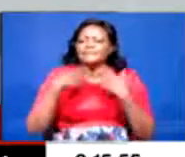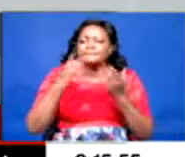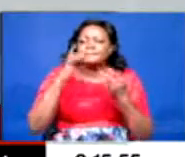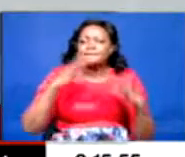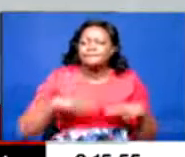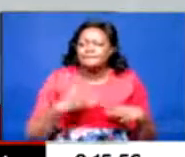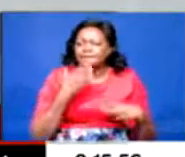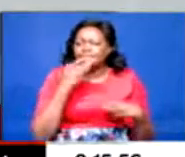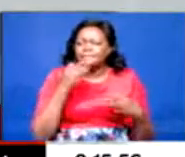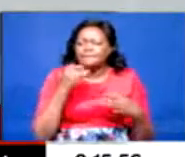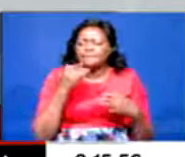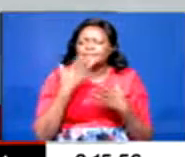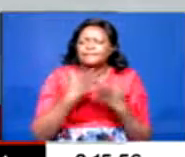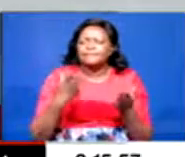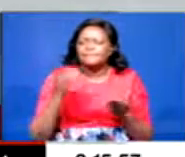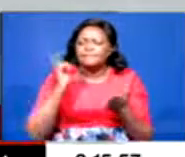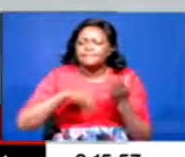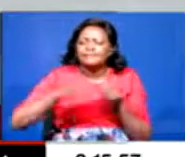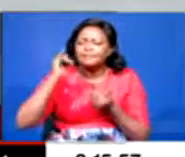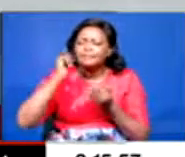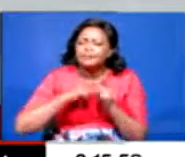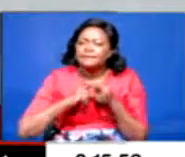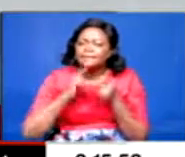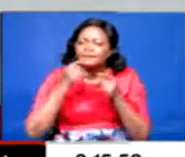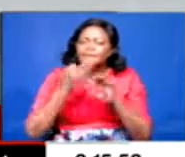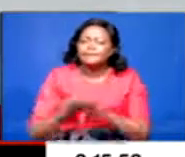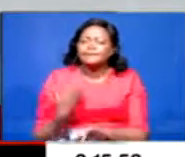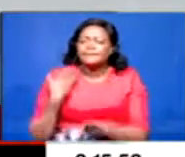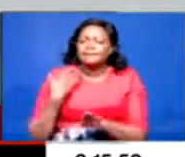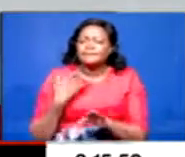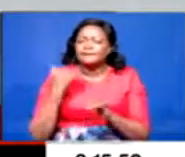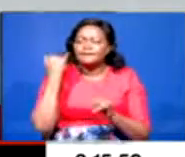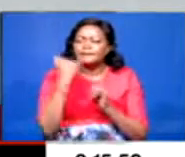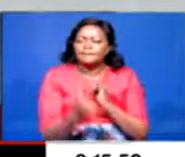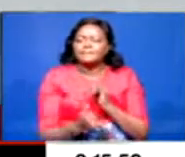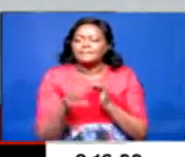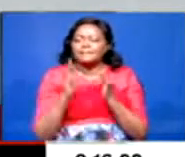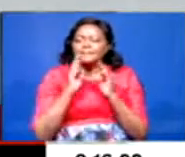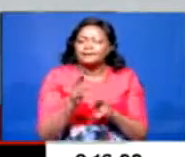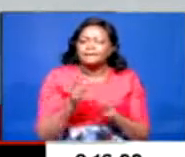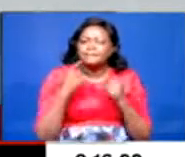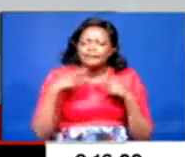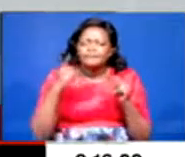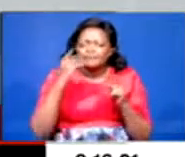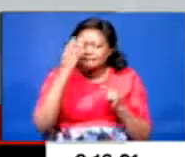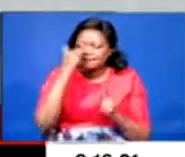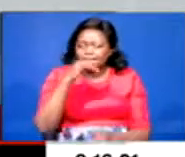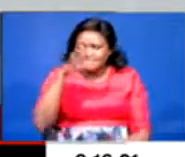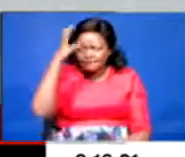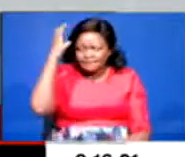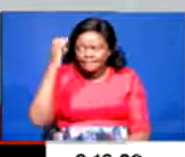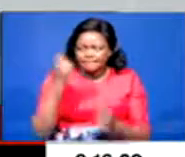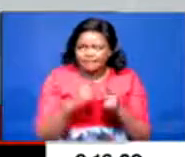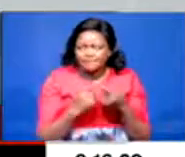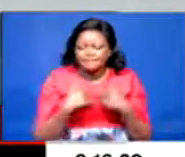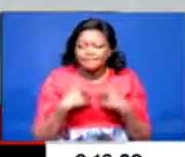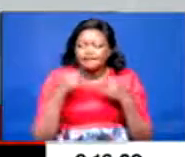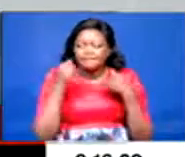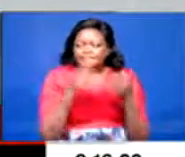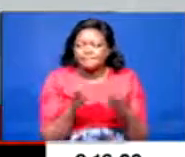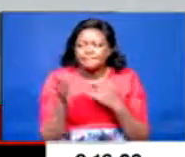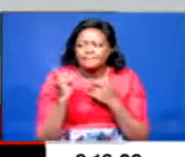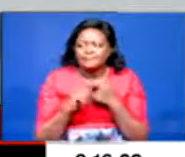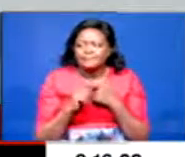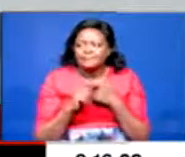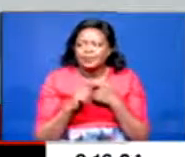to expect. What that does is that even before the final result is announced by Chebukati, you have an opportunity to be